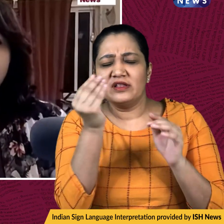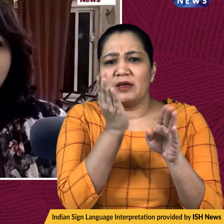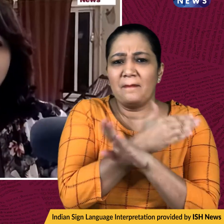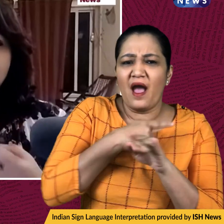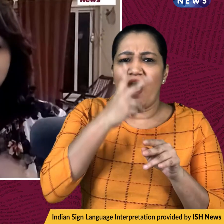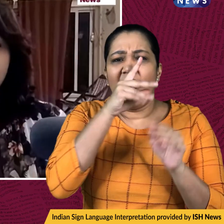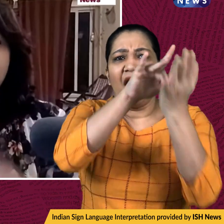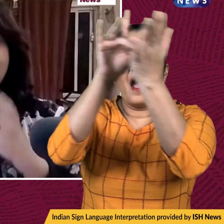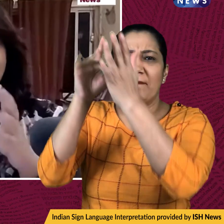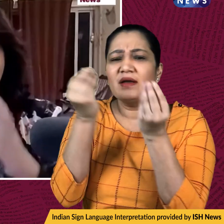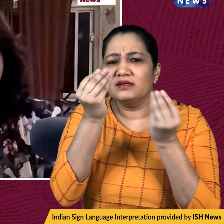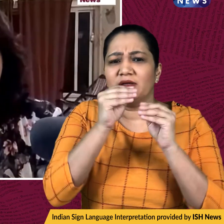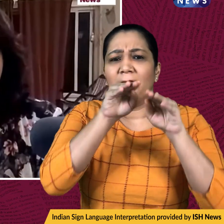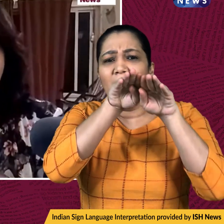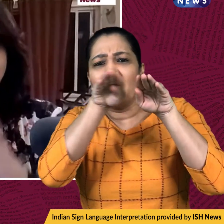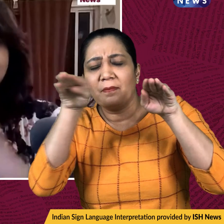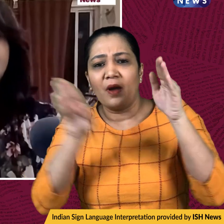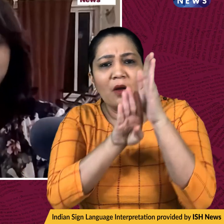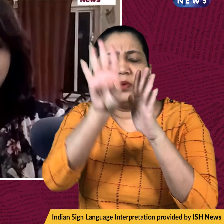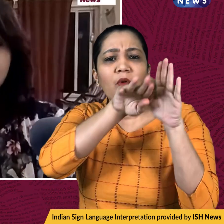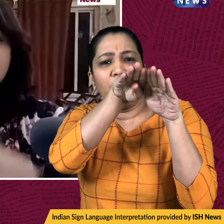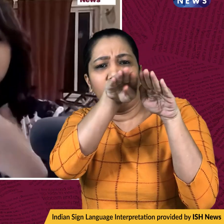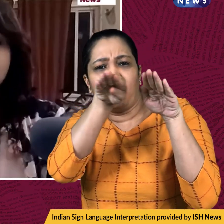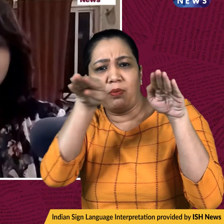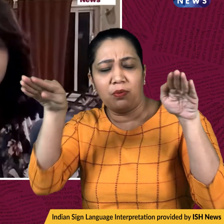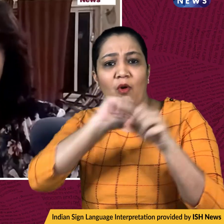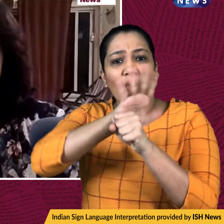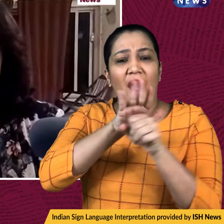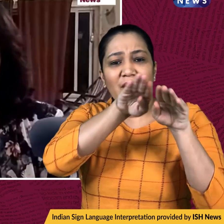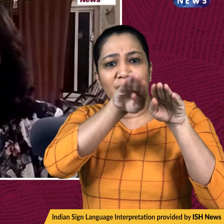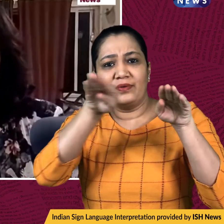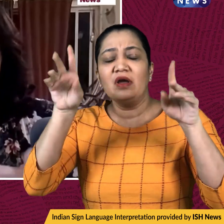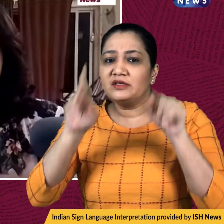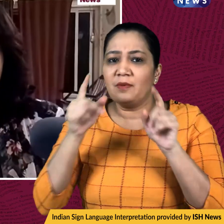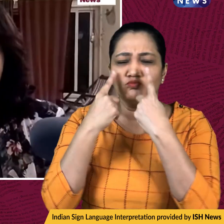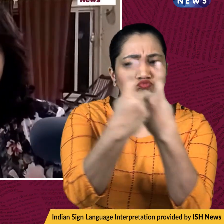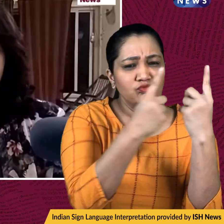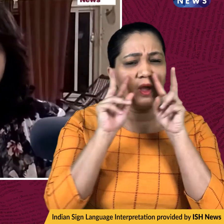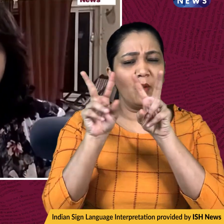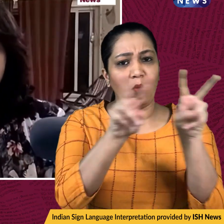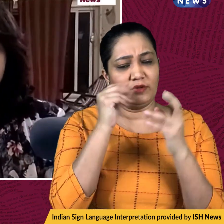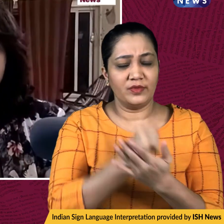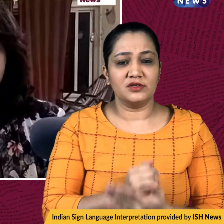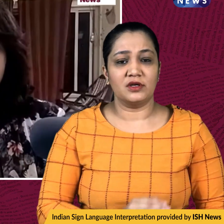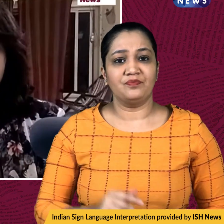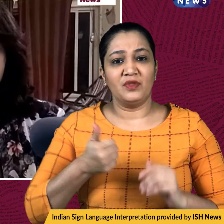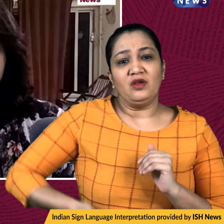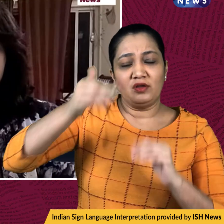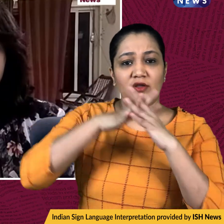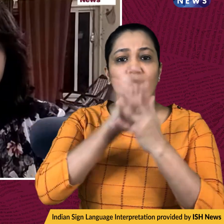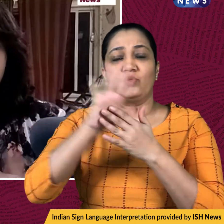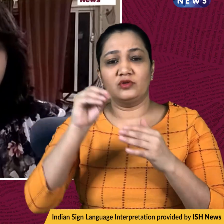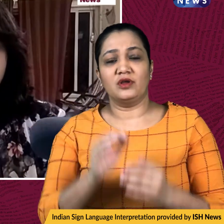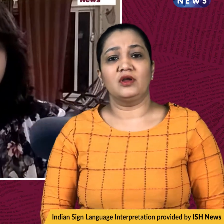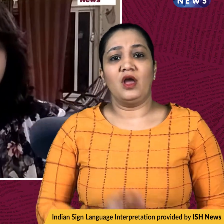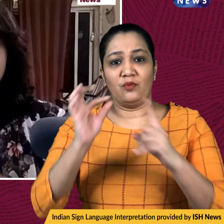of COVID cases plateauing in some areas and that the trend needs to be monitored. Senior WHO official Poonam